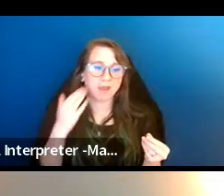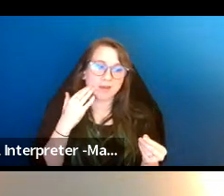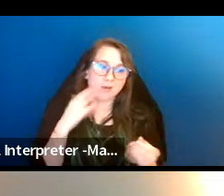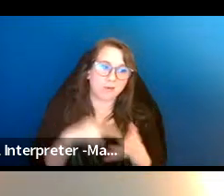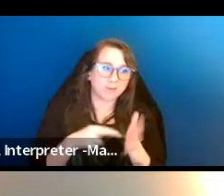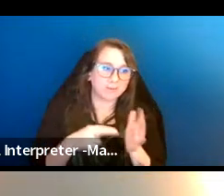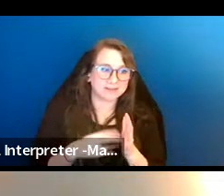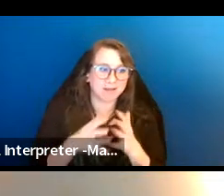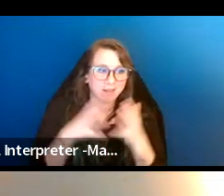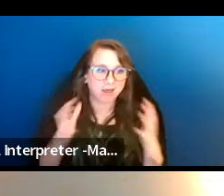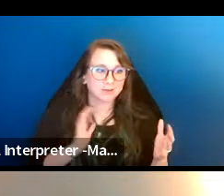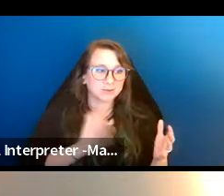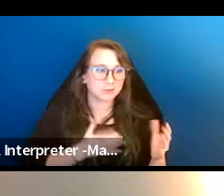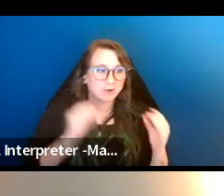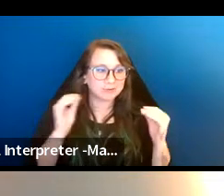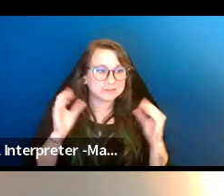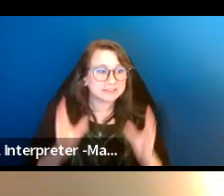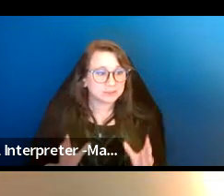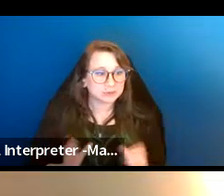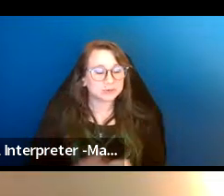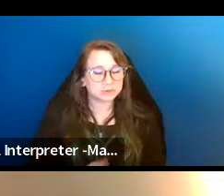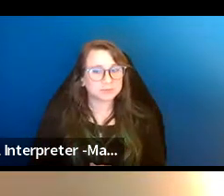to our teachers, right? I know